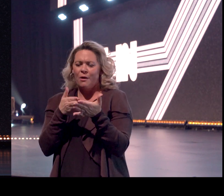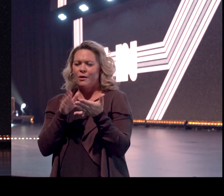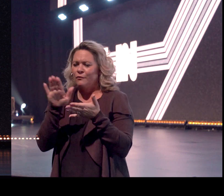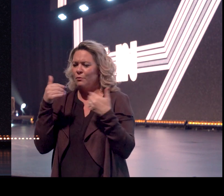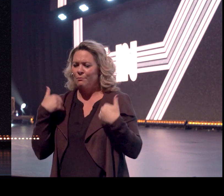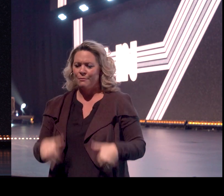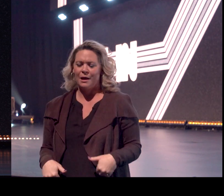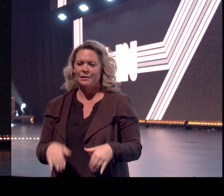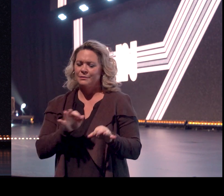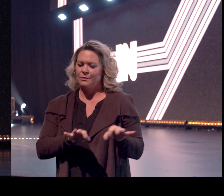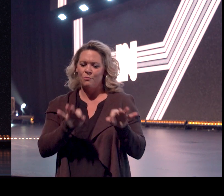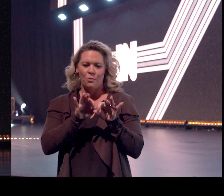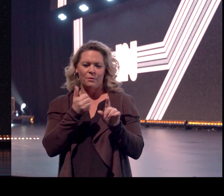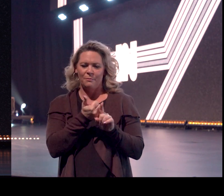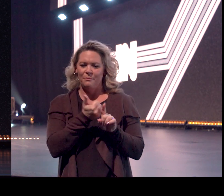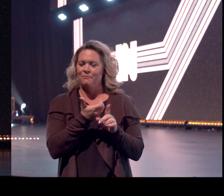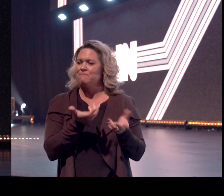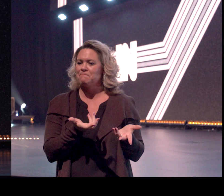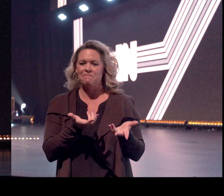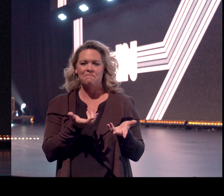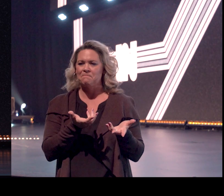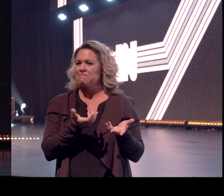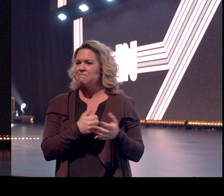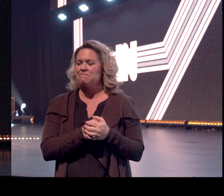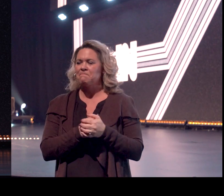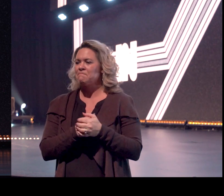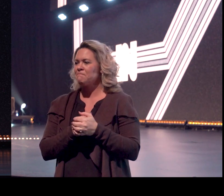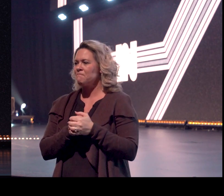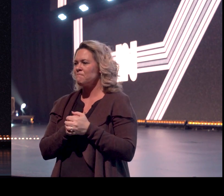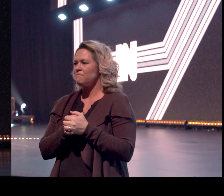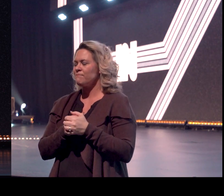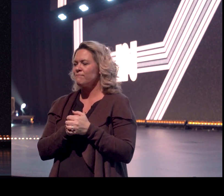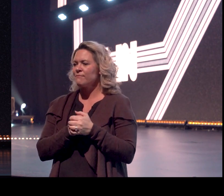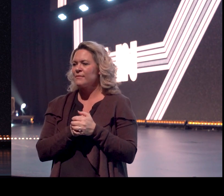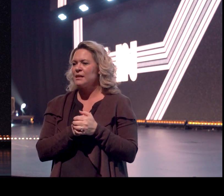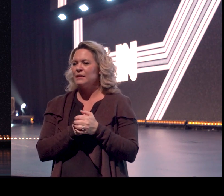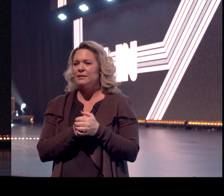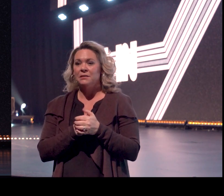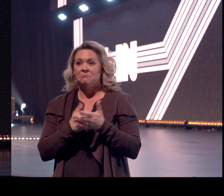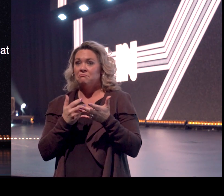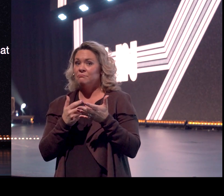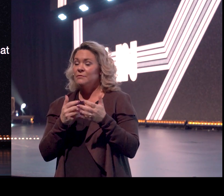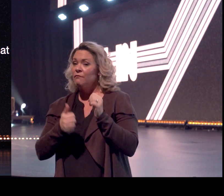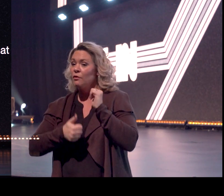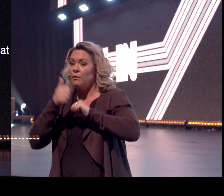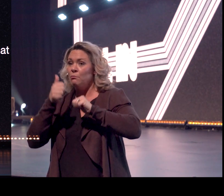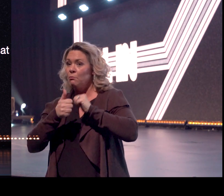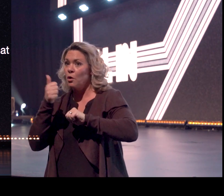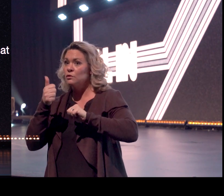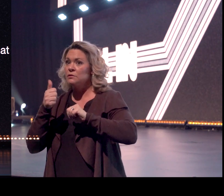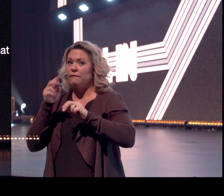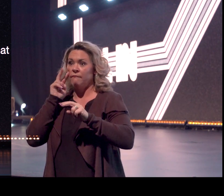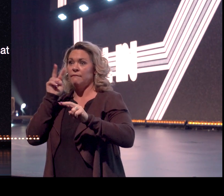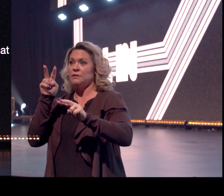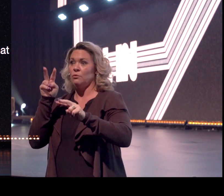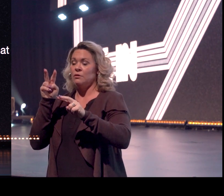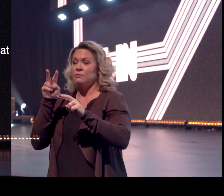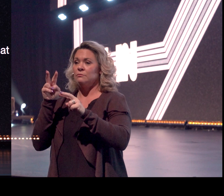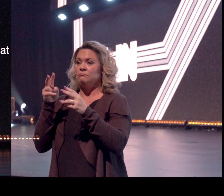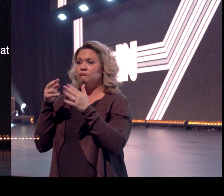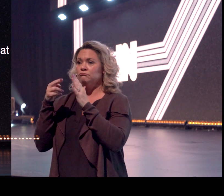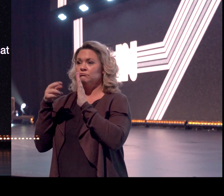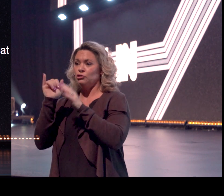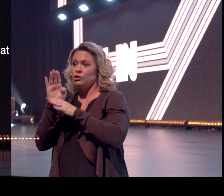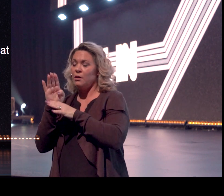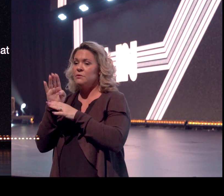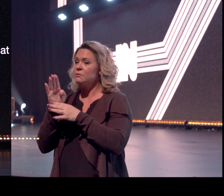No part is important on its own. I love that. Then he goes on and says, even the most visible roles aren't even the ones that